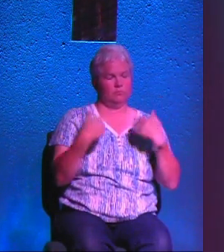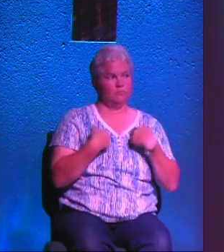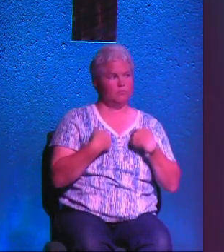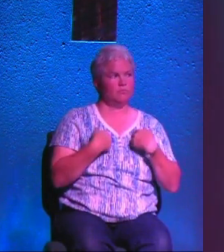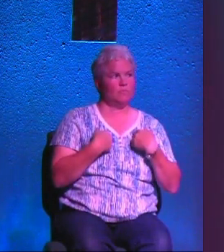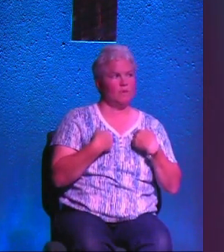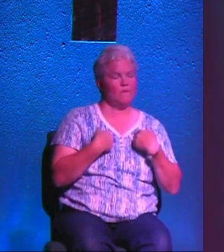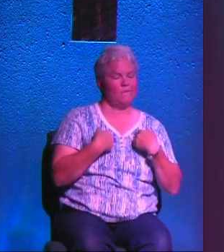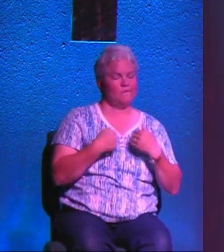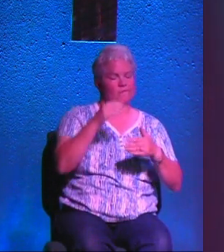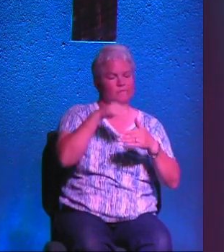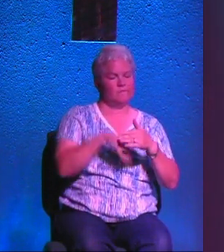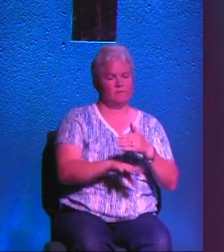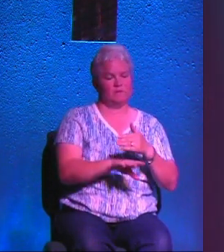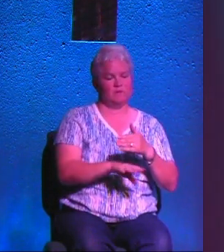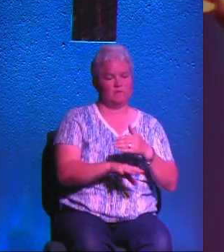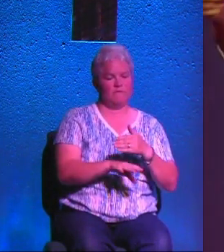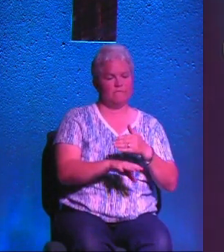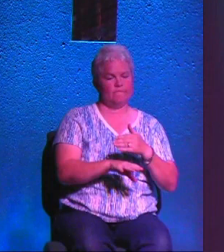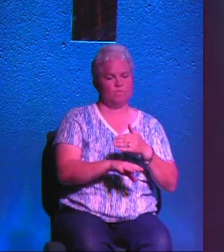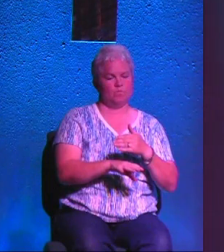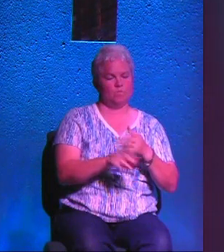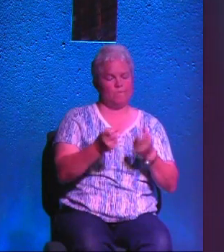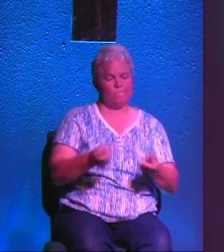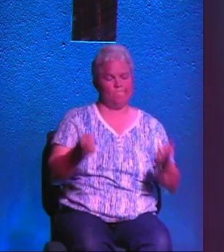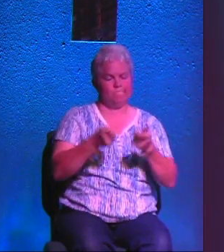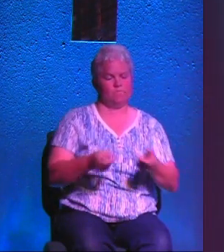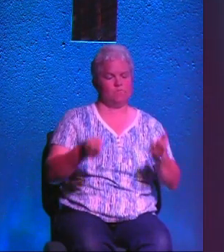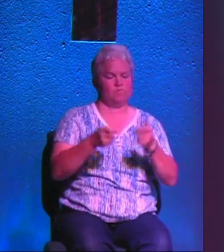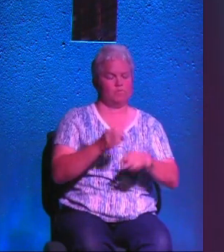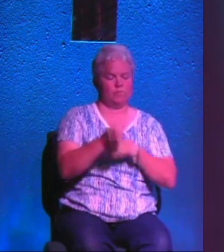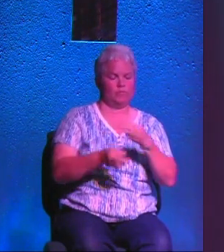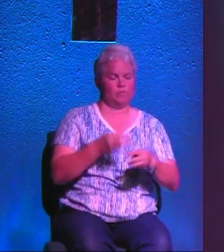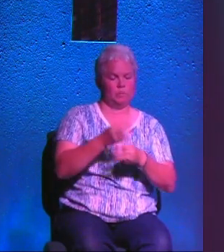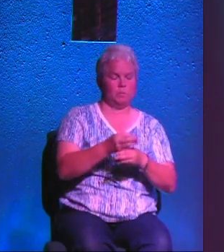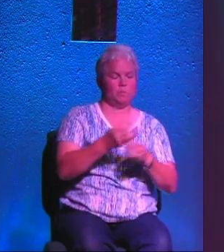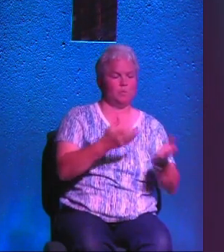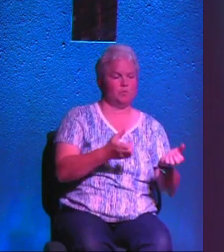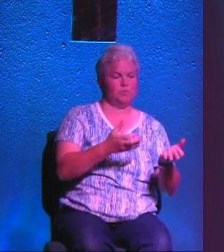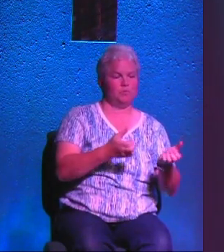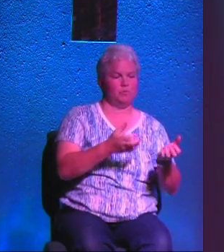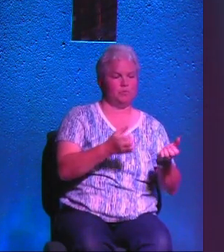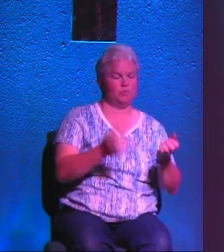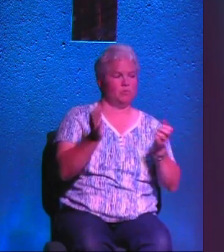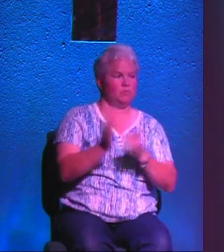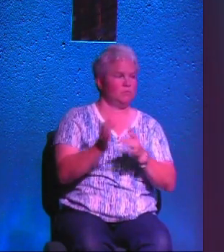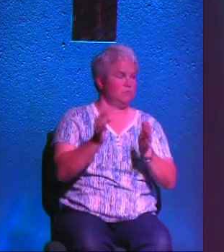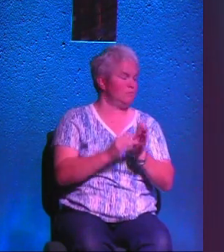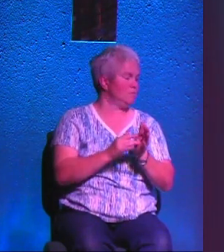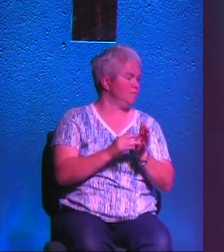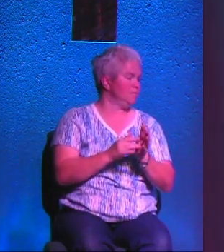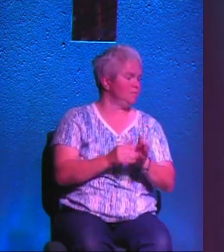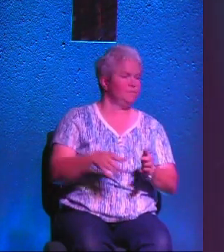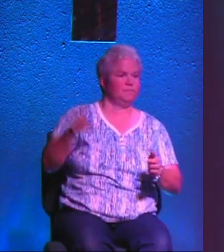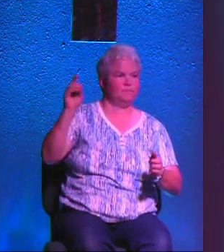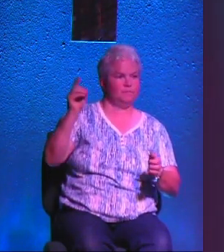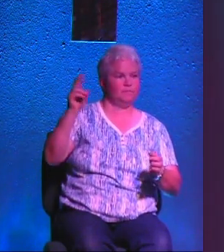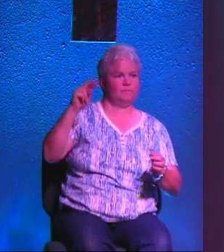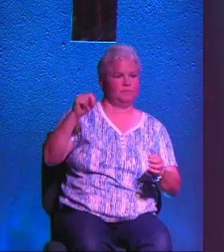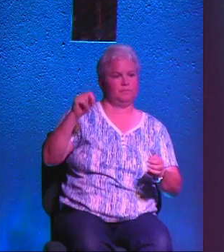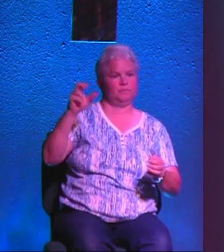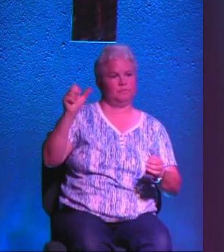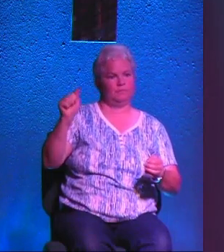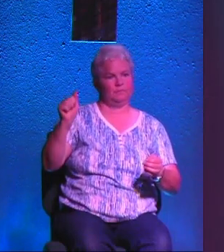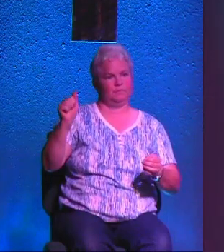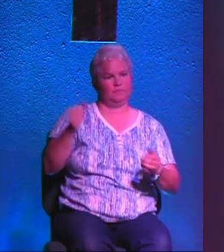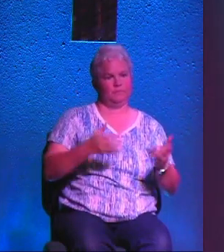our being that was born into a sinful world, though it wants Jesus, right? There's something in our DNA that causes us to